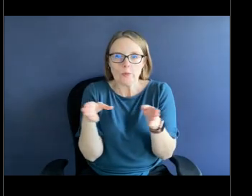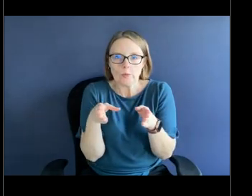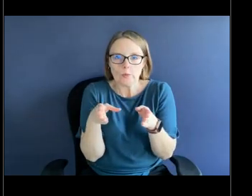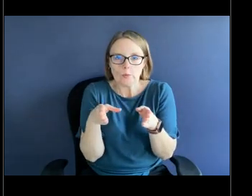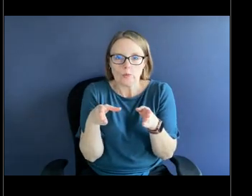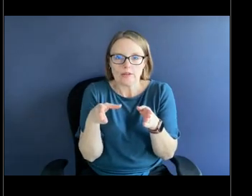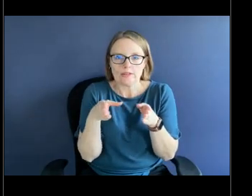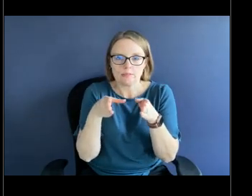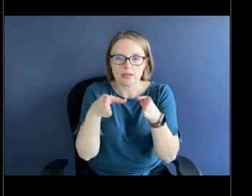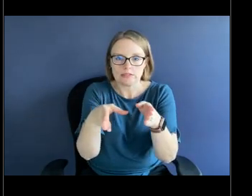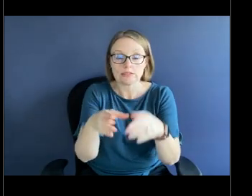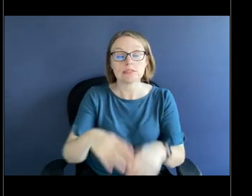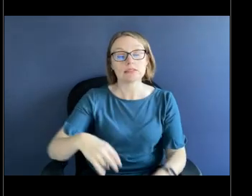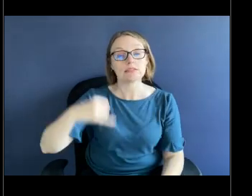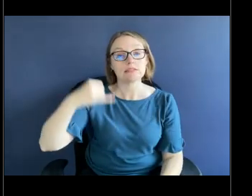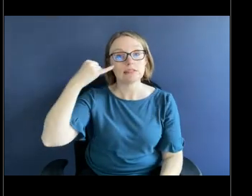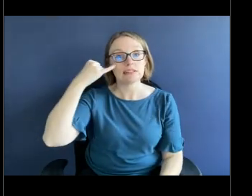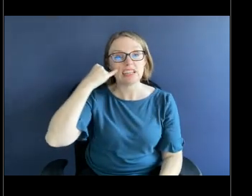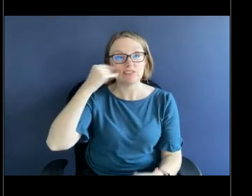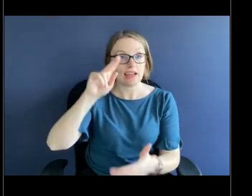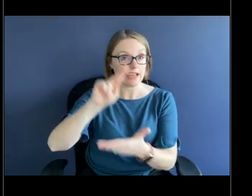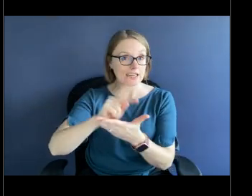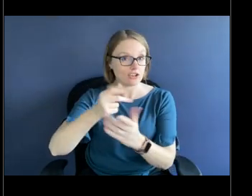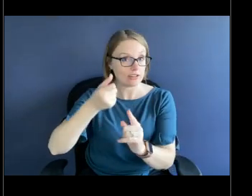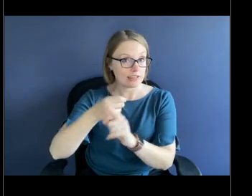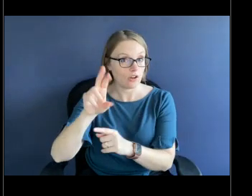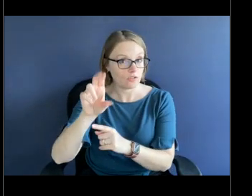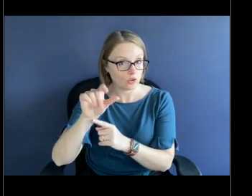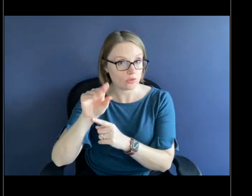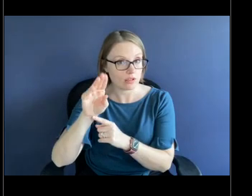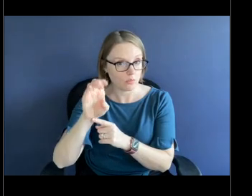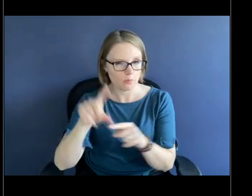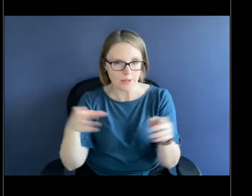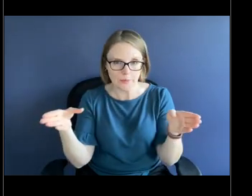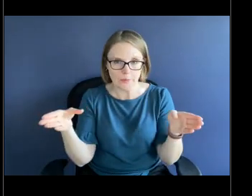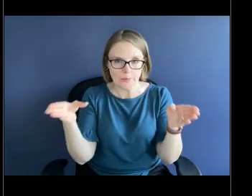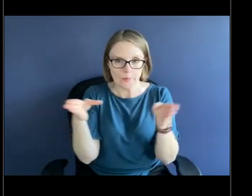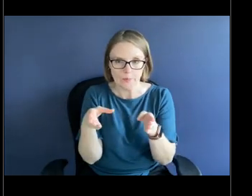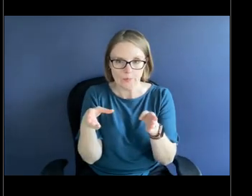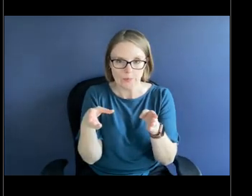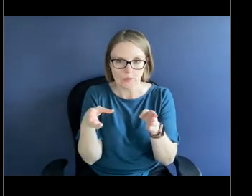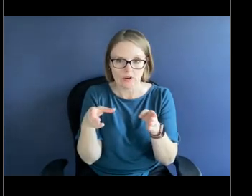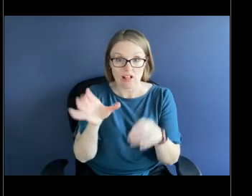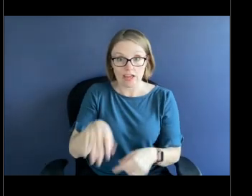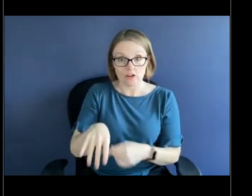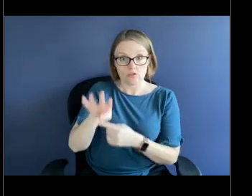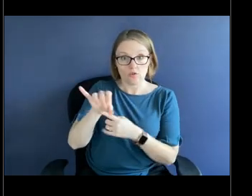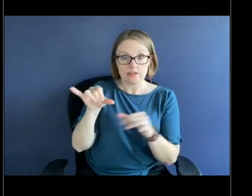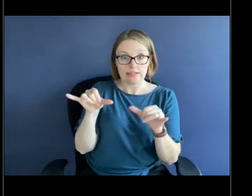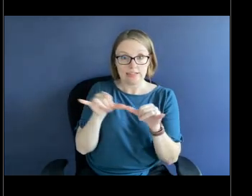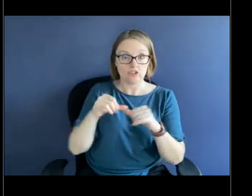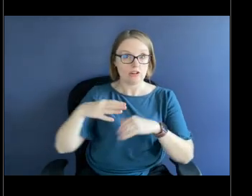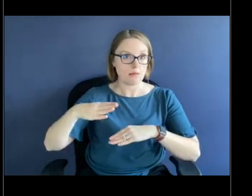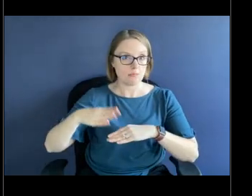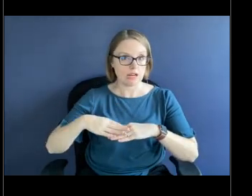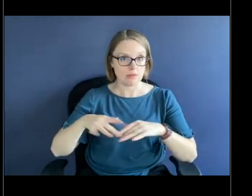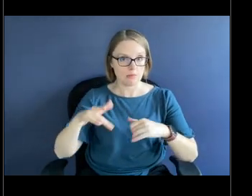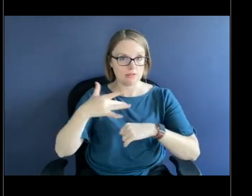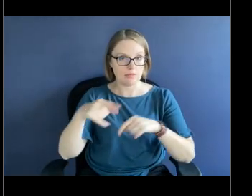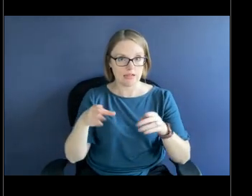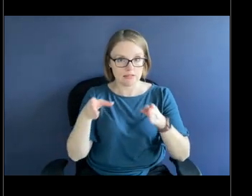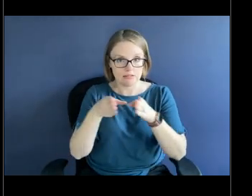In a narrow, usable kitchen, the 40-inch minimum clearance